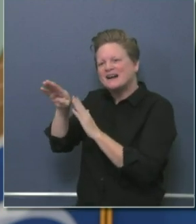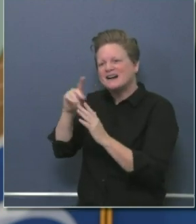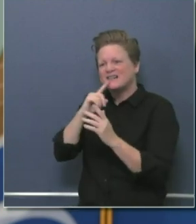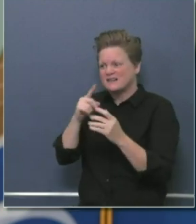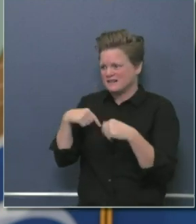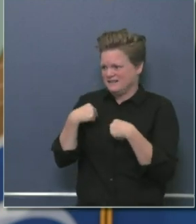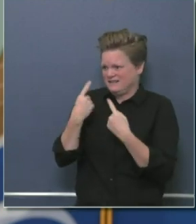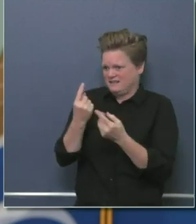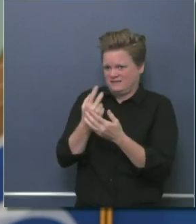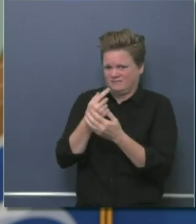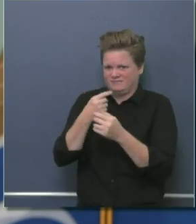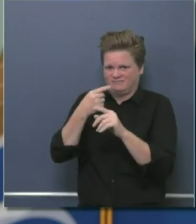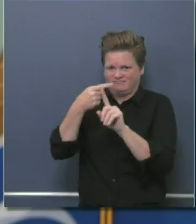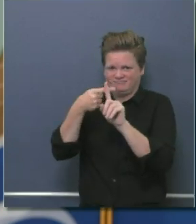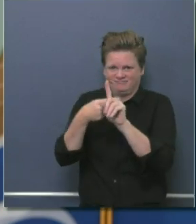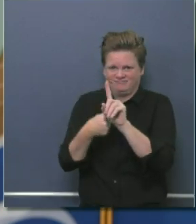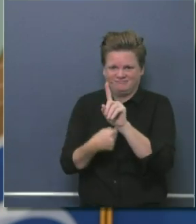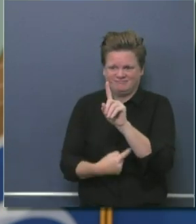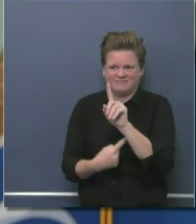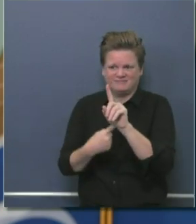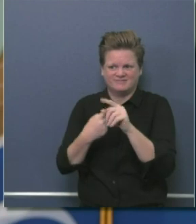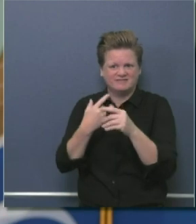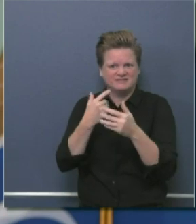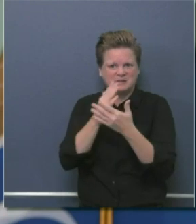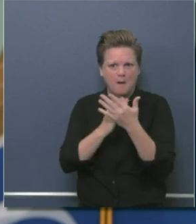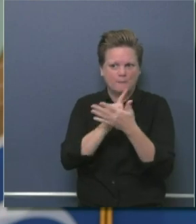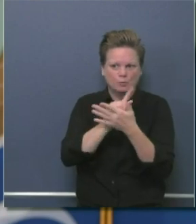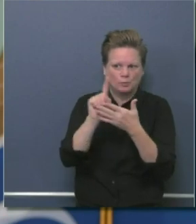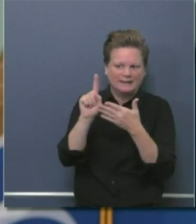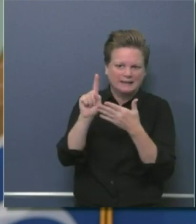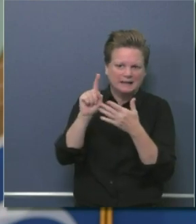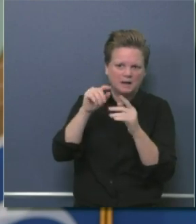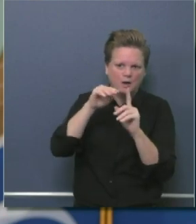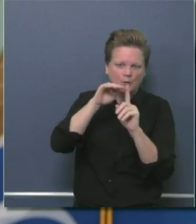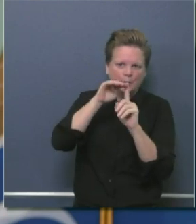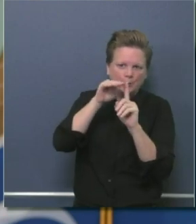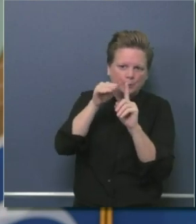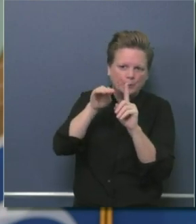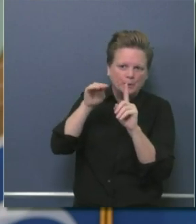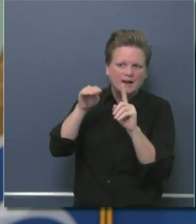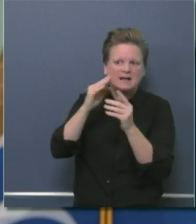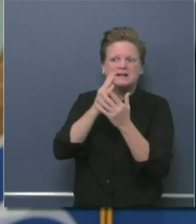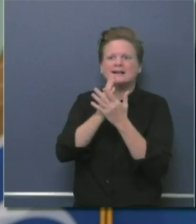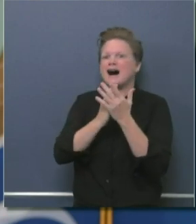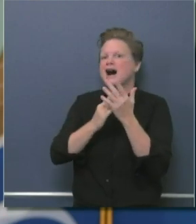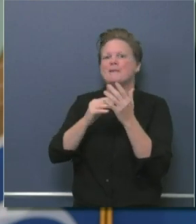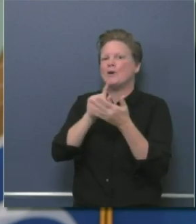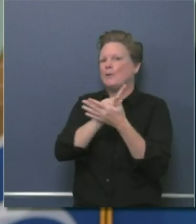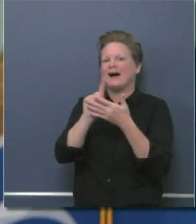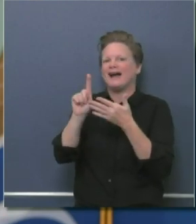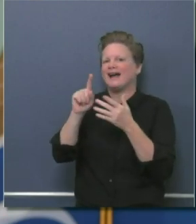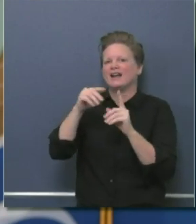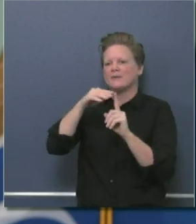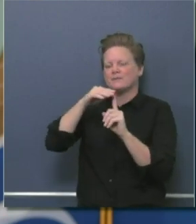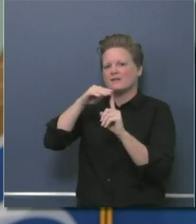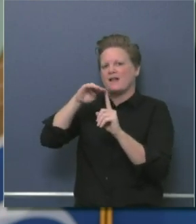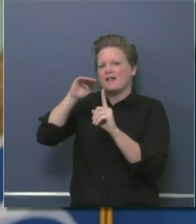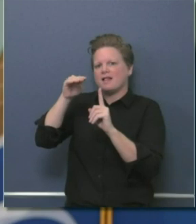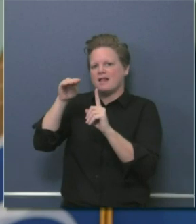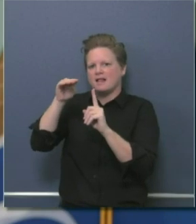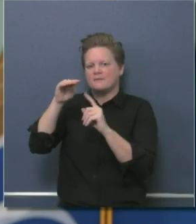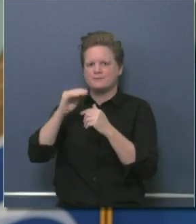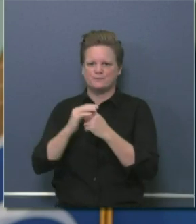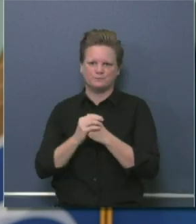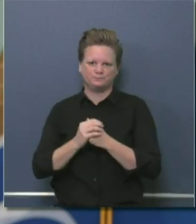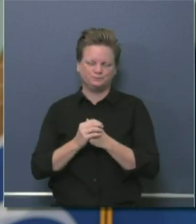weeks. Decline in certain areas, but not as much as we'd love to see. But again, the stabilization of that curve is one